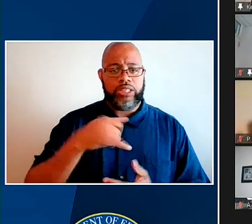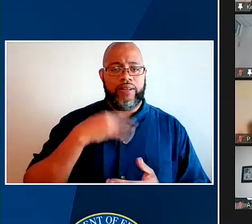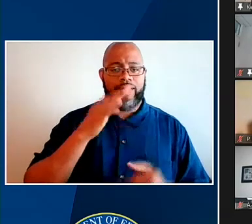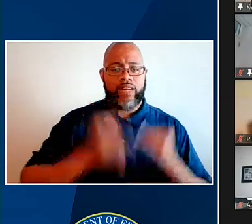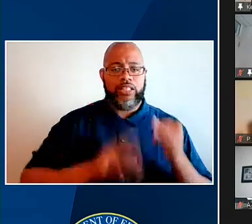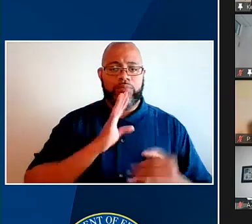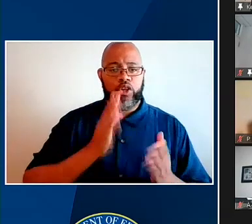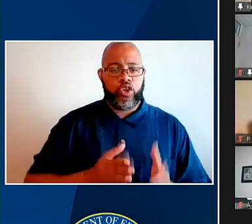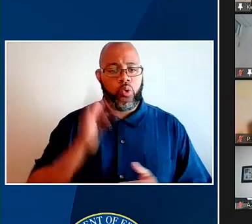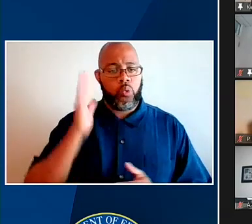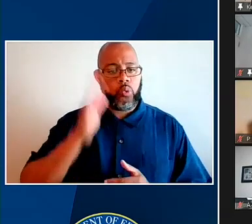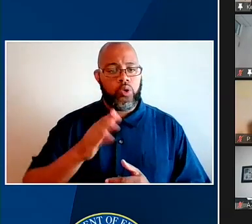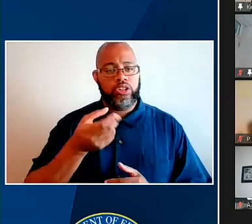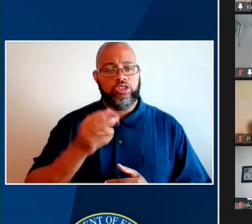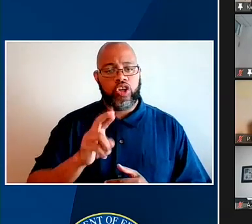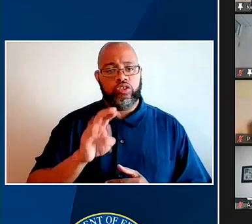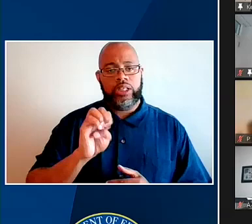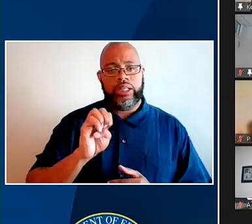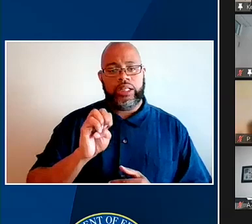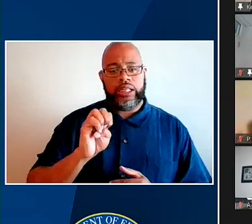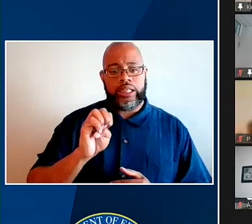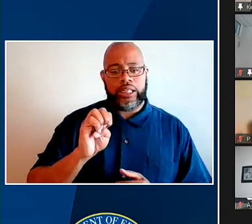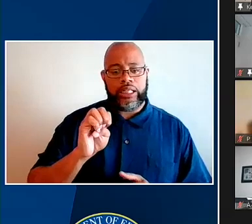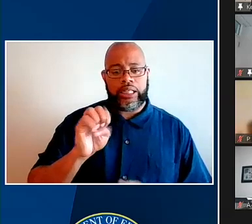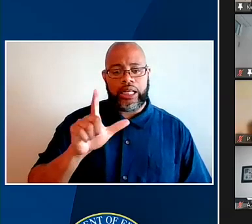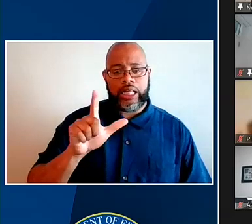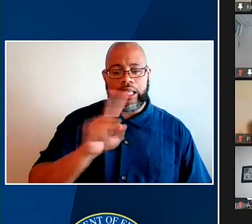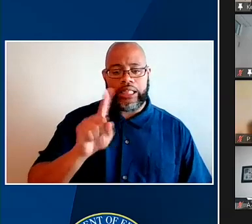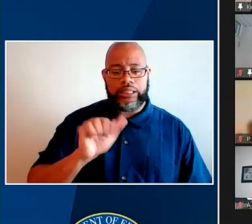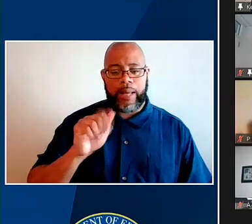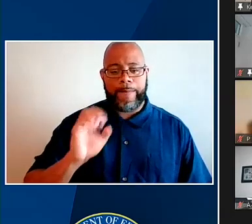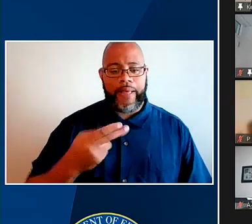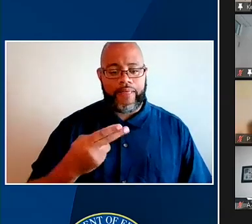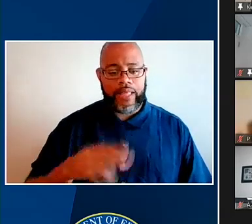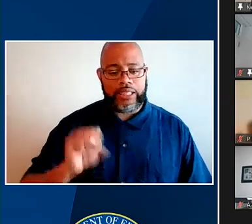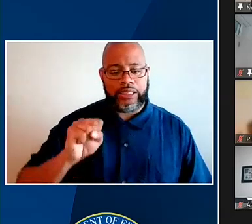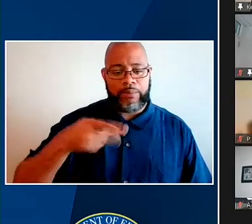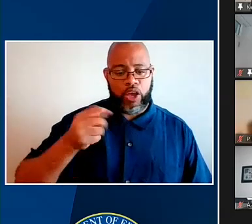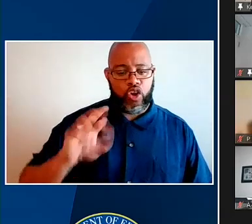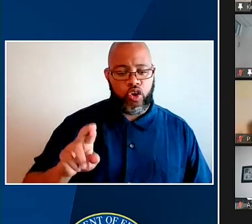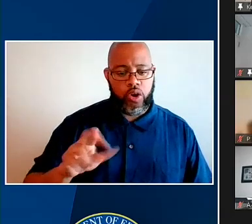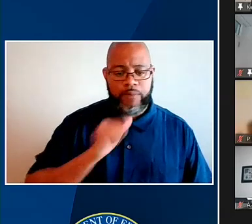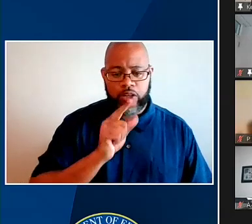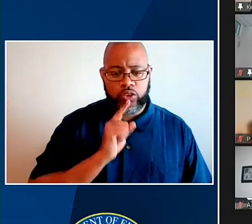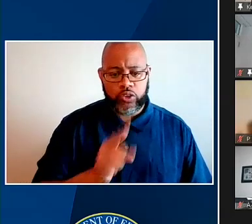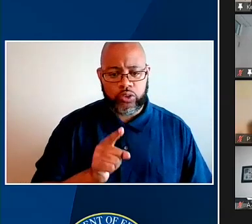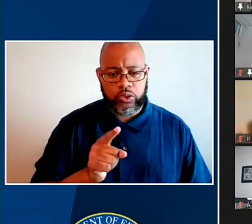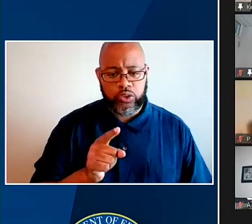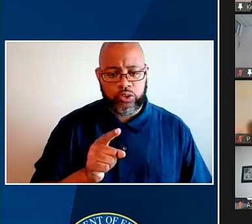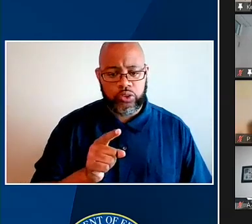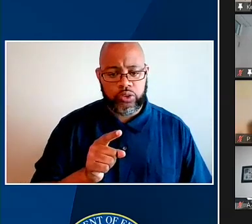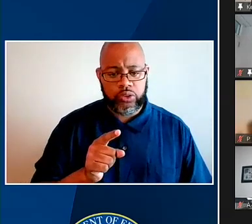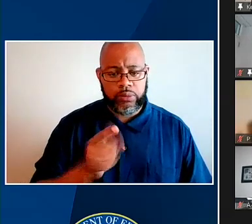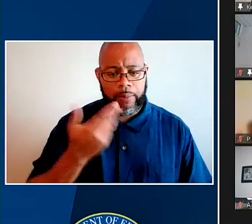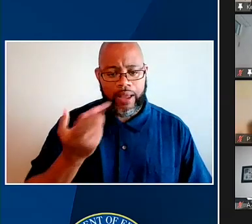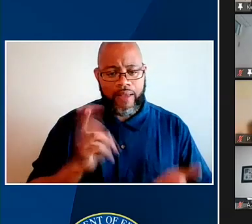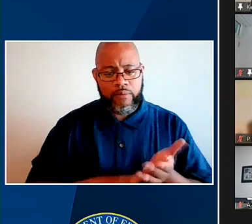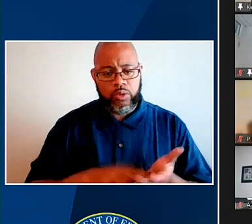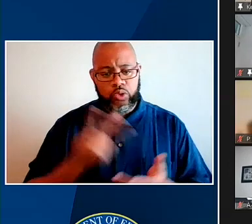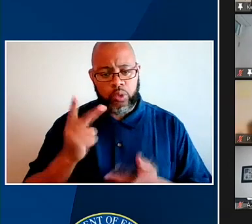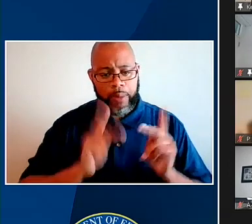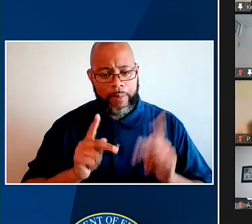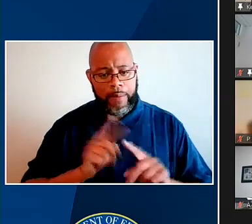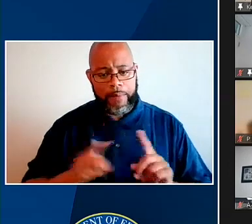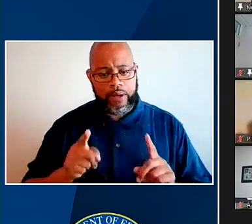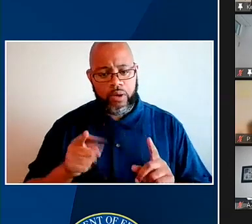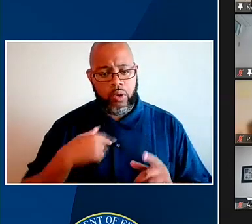be Dr. Elizabeth Spica. I'm not sure. You might have admitted two folks, in which